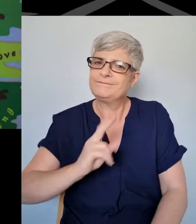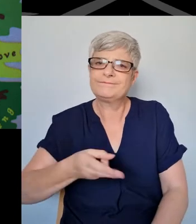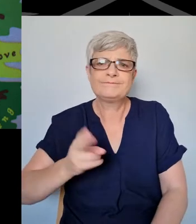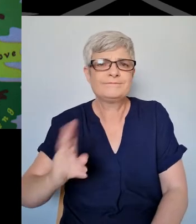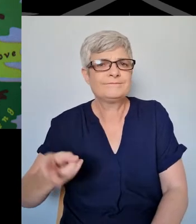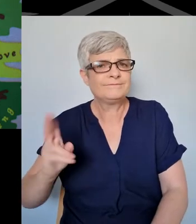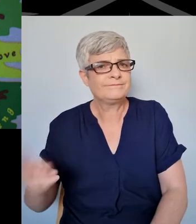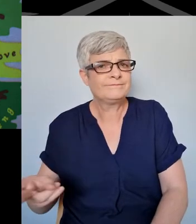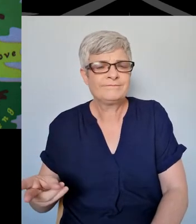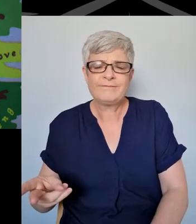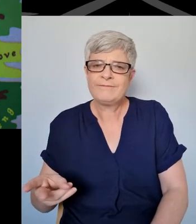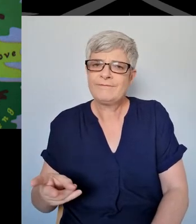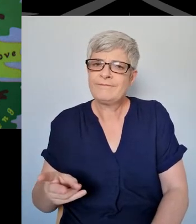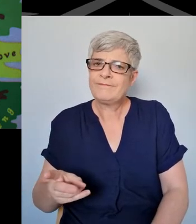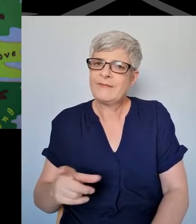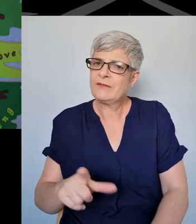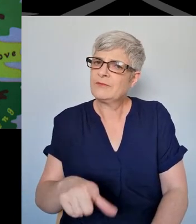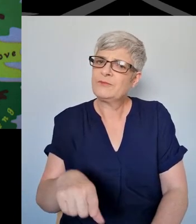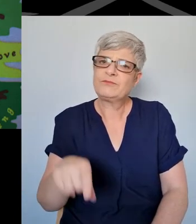we have chosen the